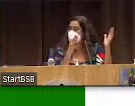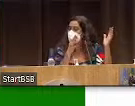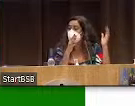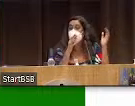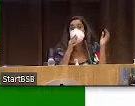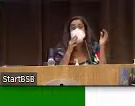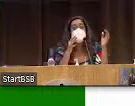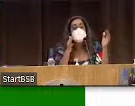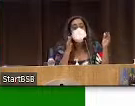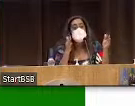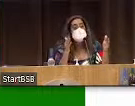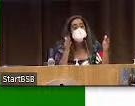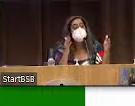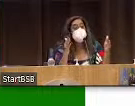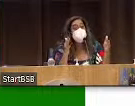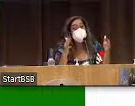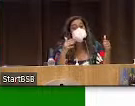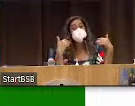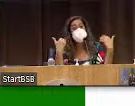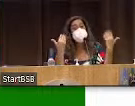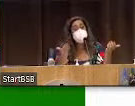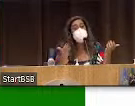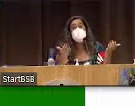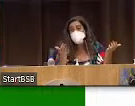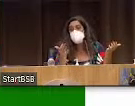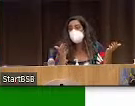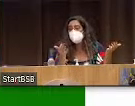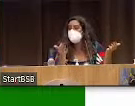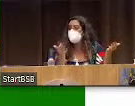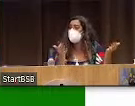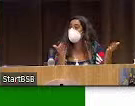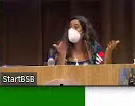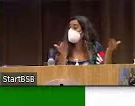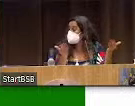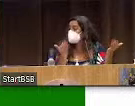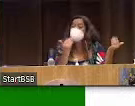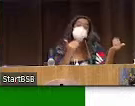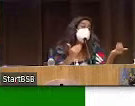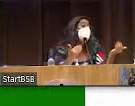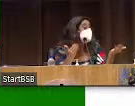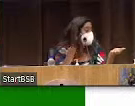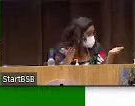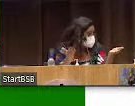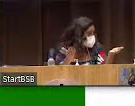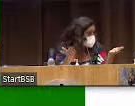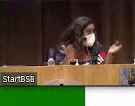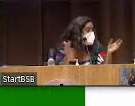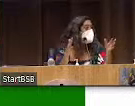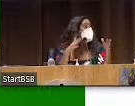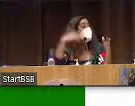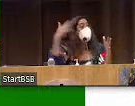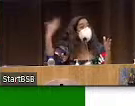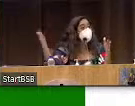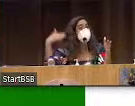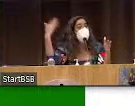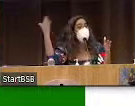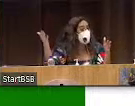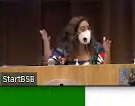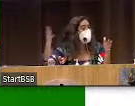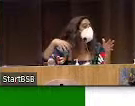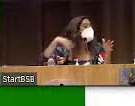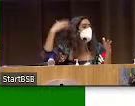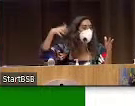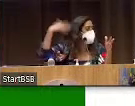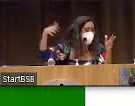1.3%, these 11 patients. So this one thing that we first learned, maybe in the primary